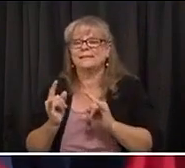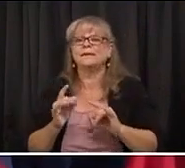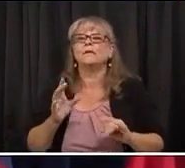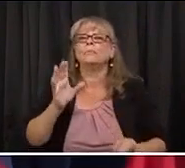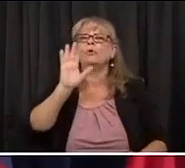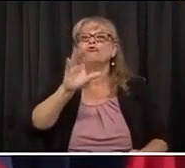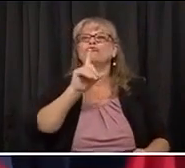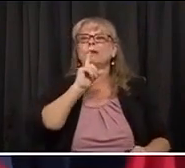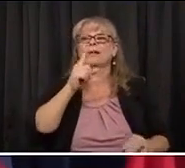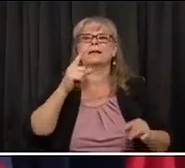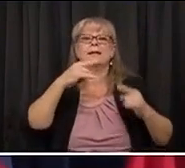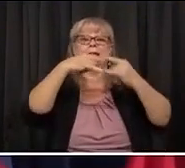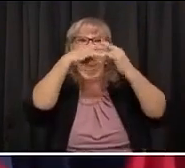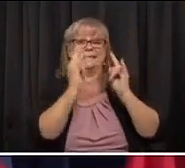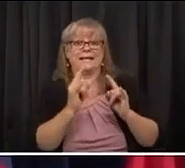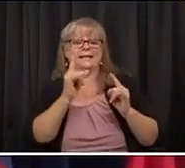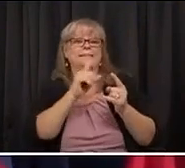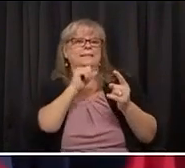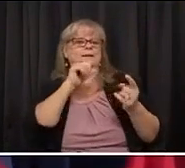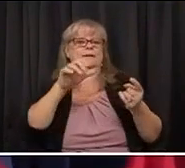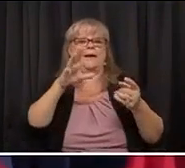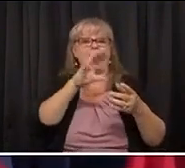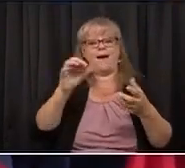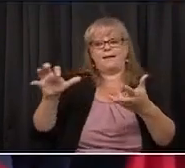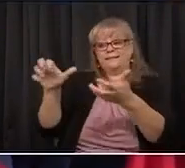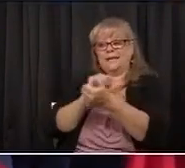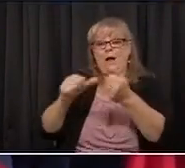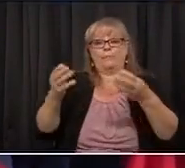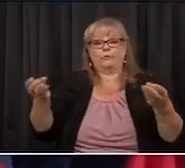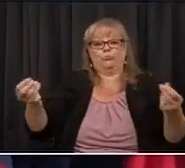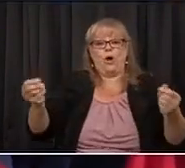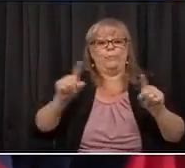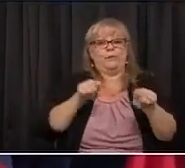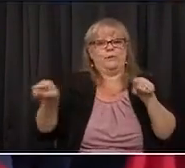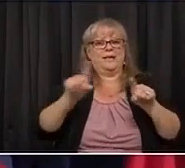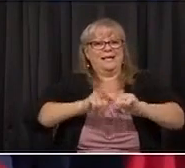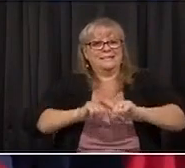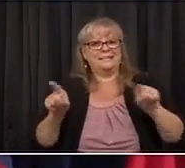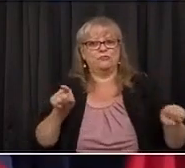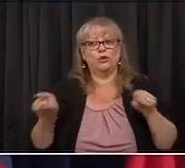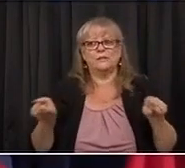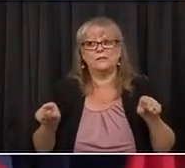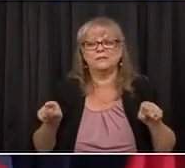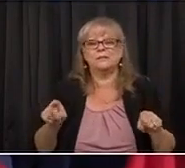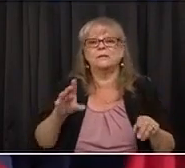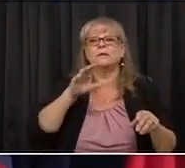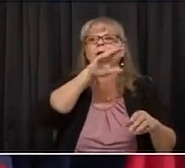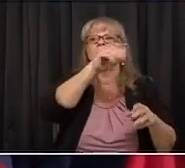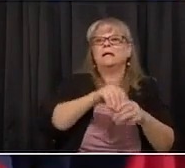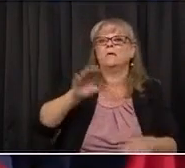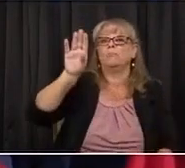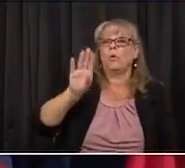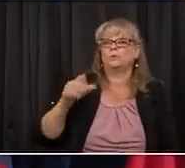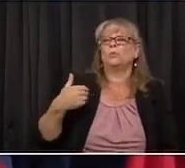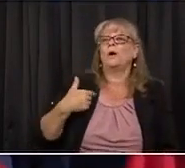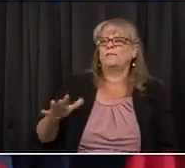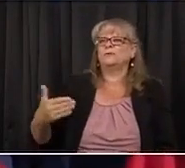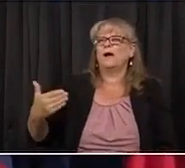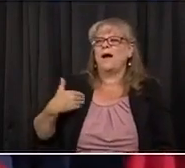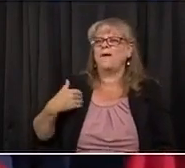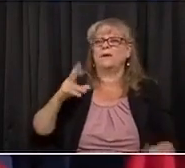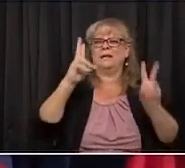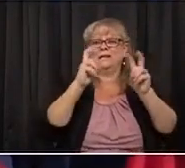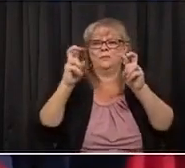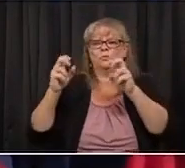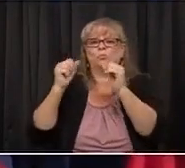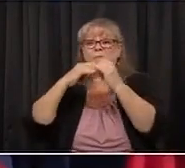I live in Boulder, and we've had issues with campers and squatters for years, and it's a nuanced issue, and it's dangerous when they're in the mountains because the forest